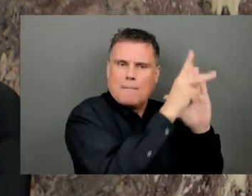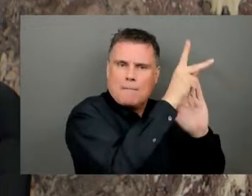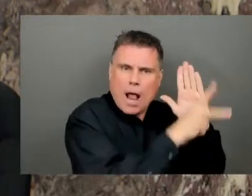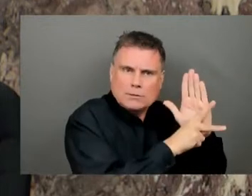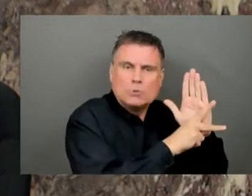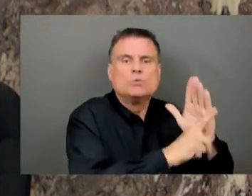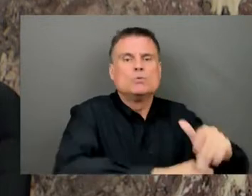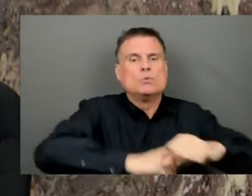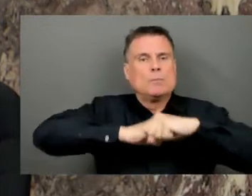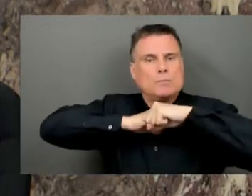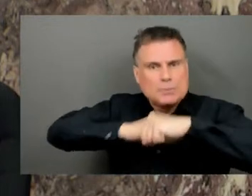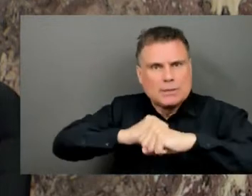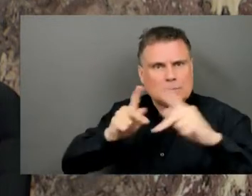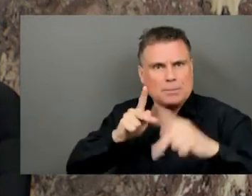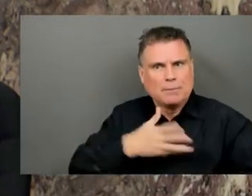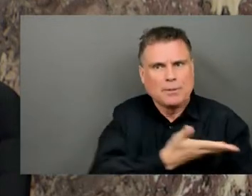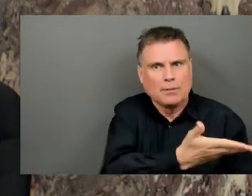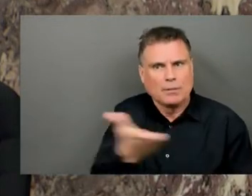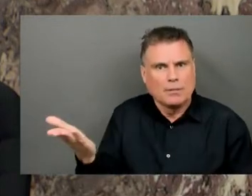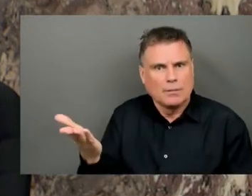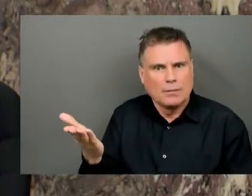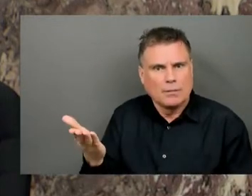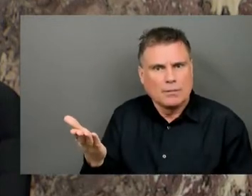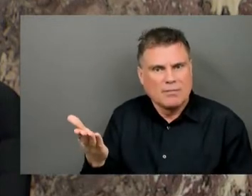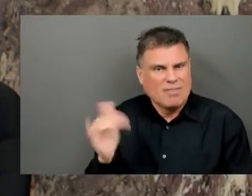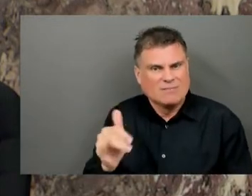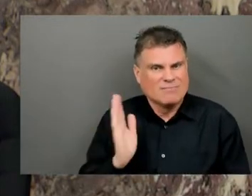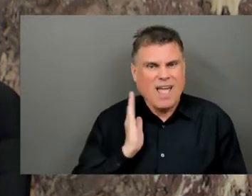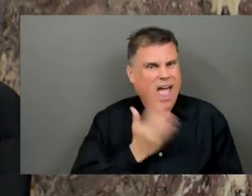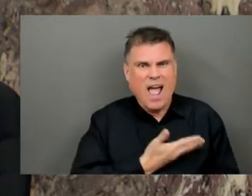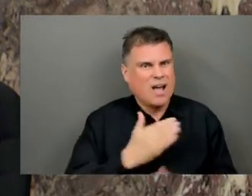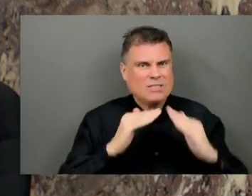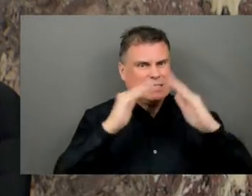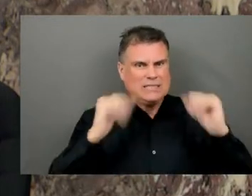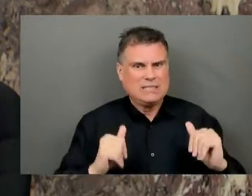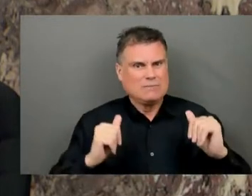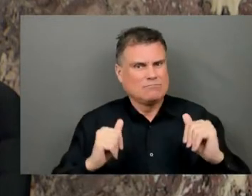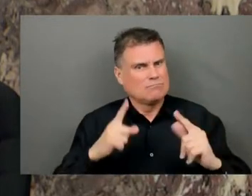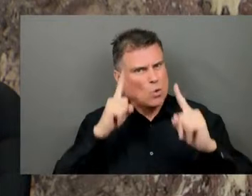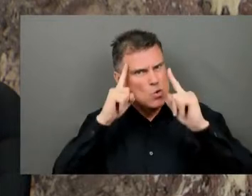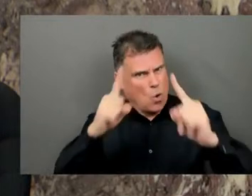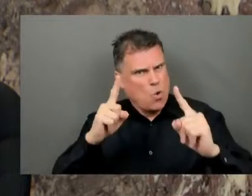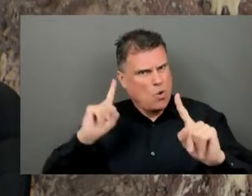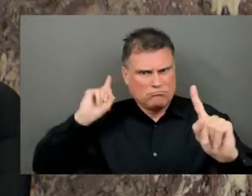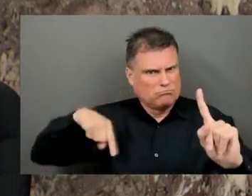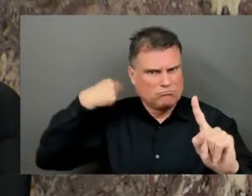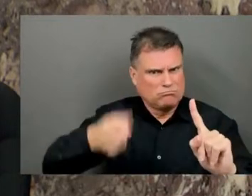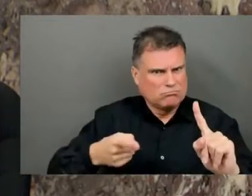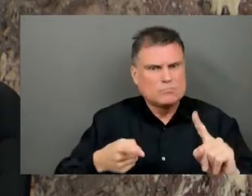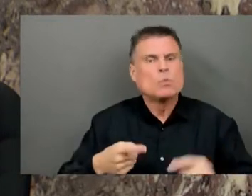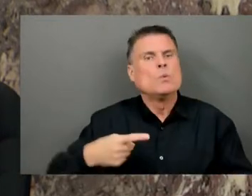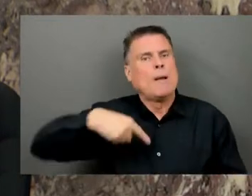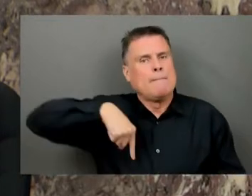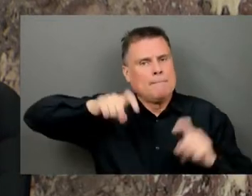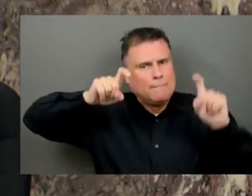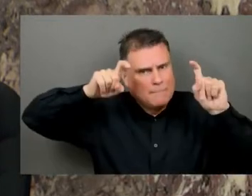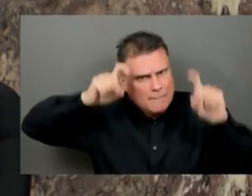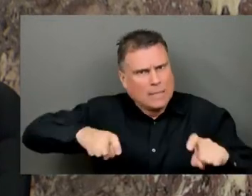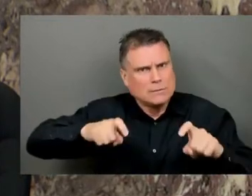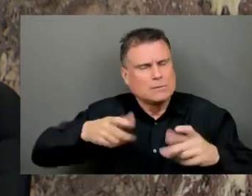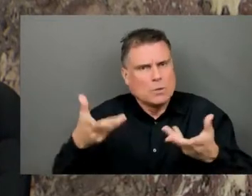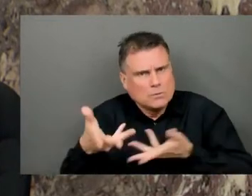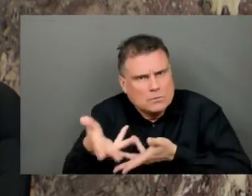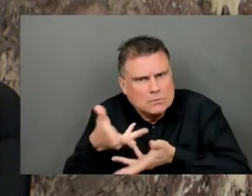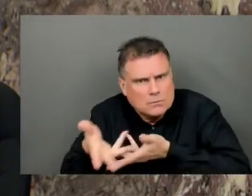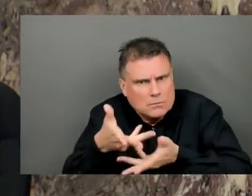care system absolutely should do. We need to treat people with addiction problems, Honourable Speaker, and